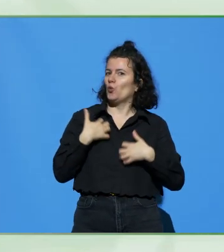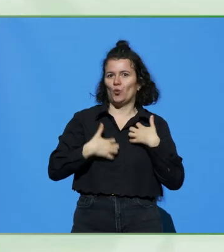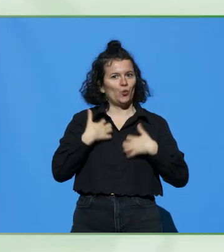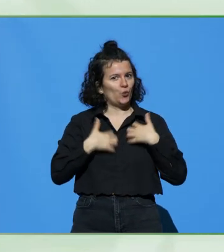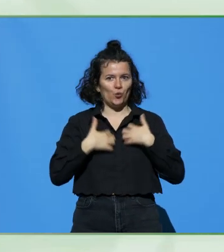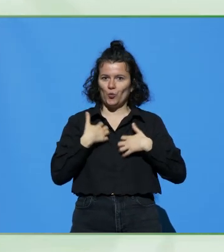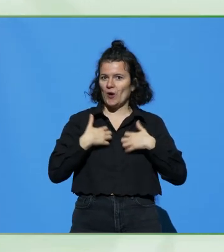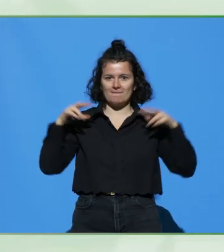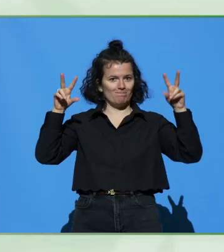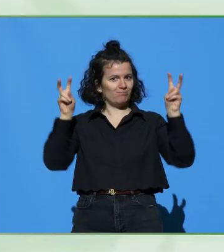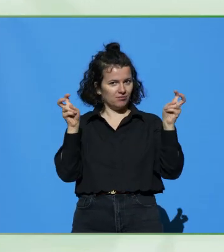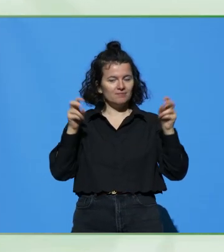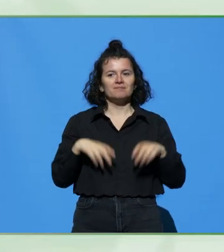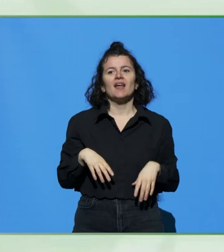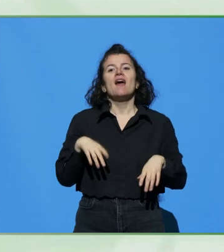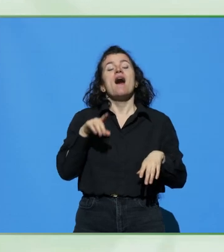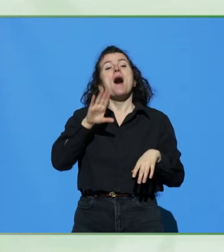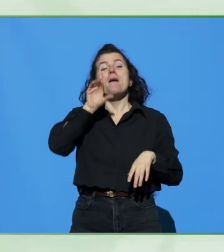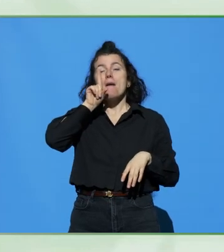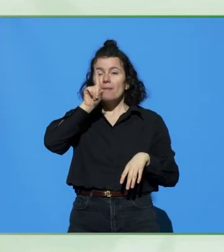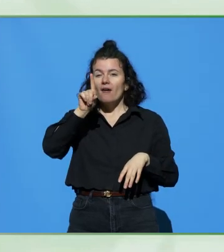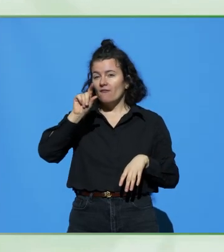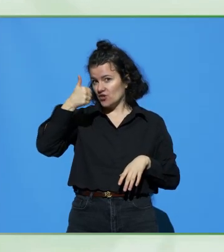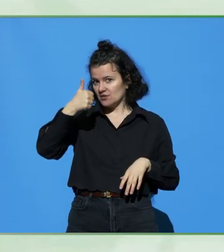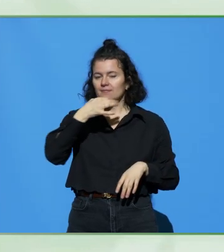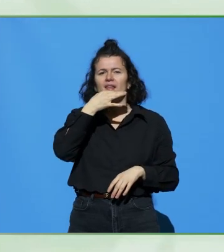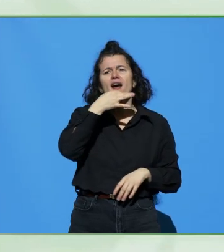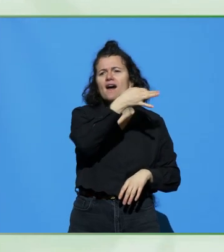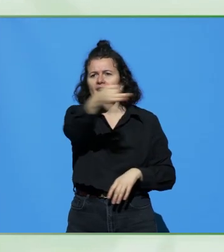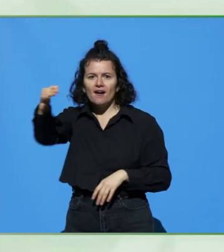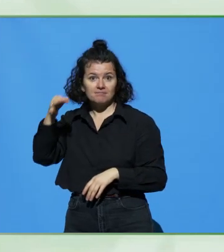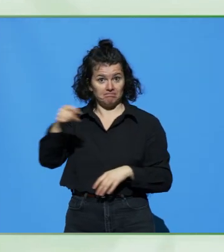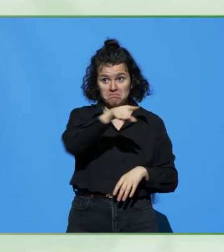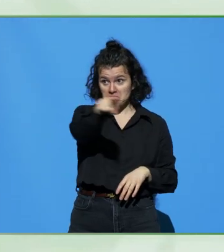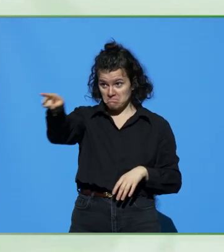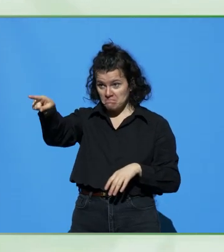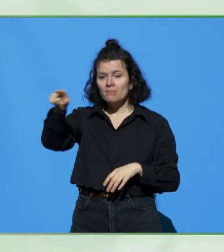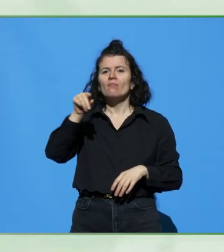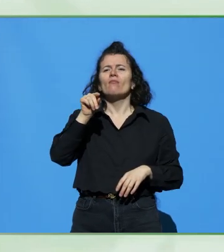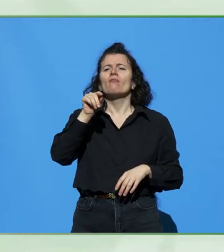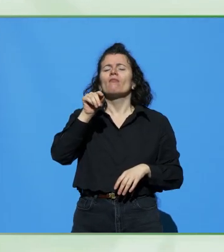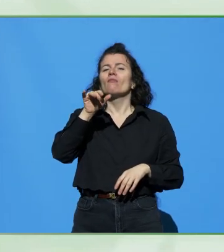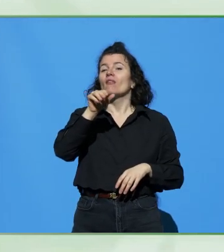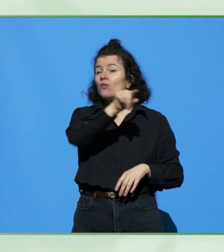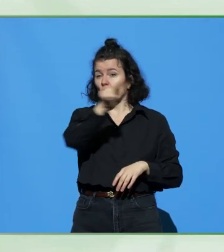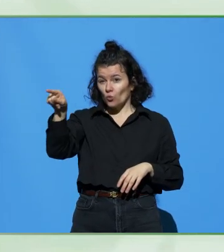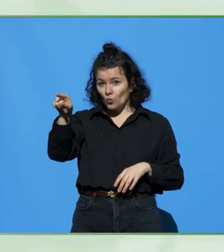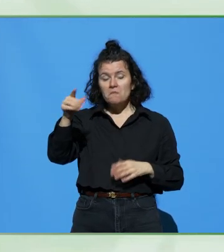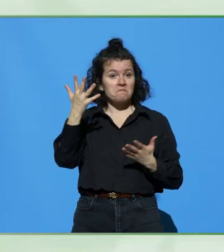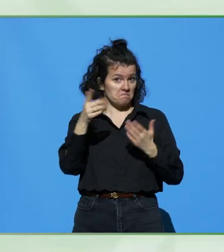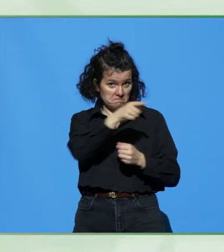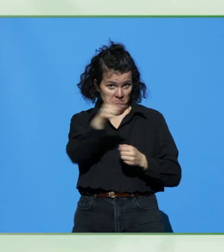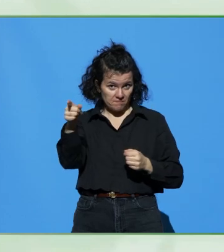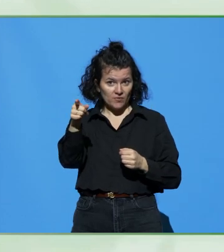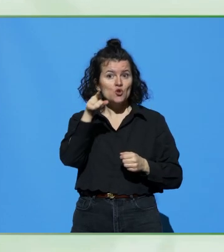I would like to ask a question to the people in this audience. Could you raise your hand if